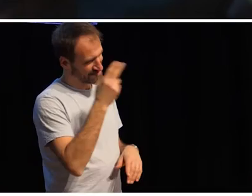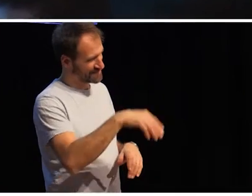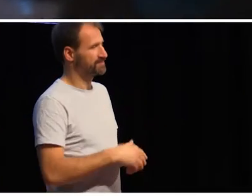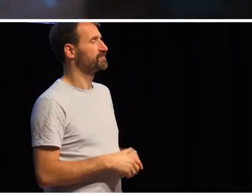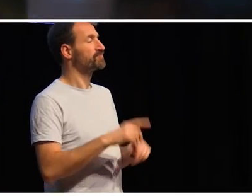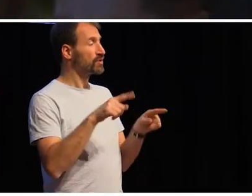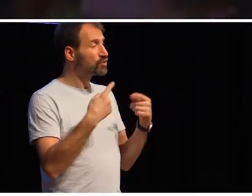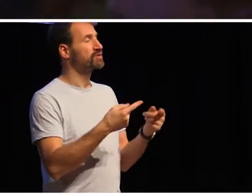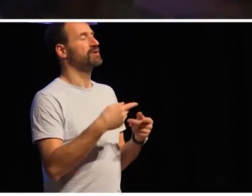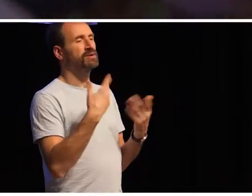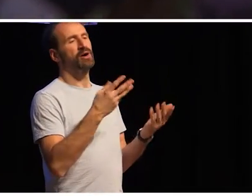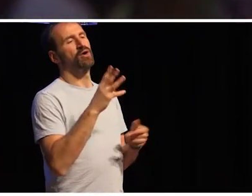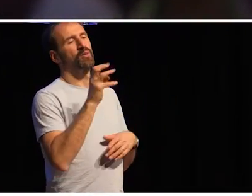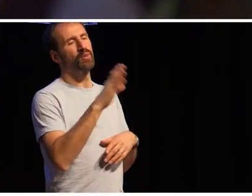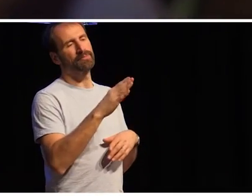started.